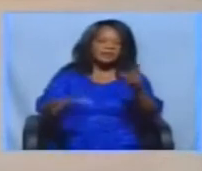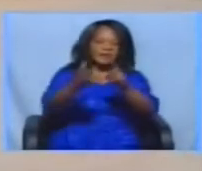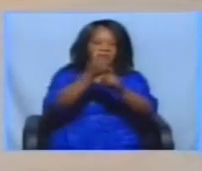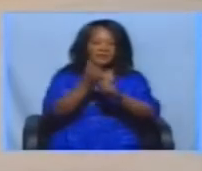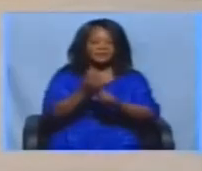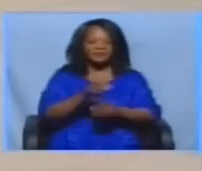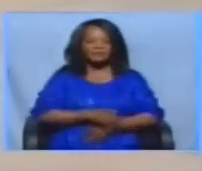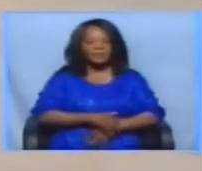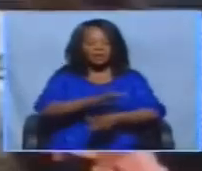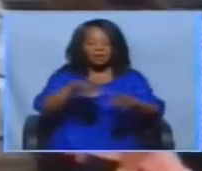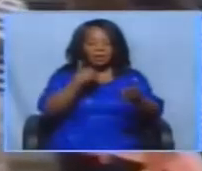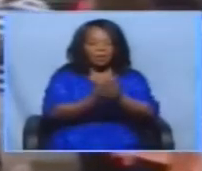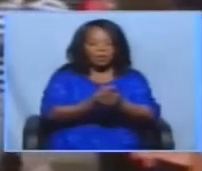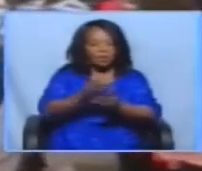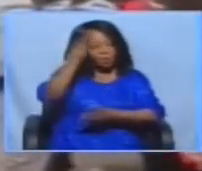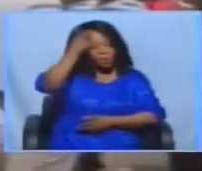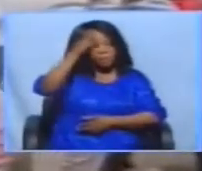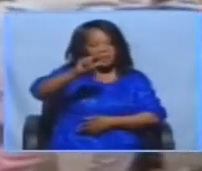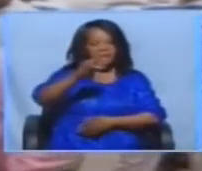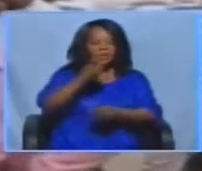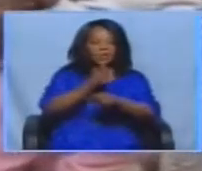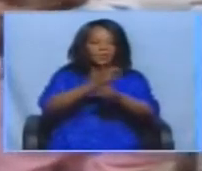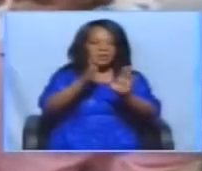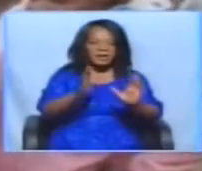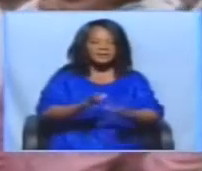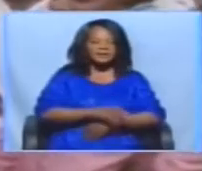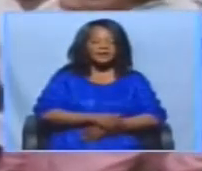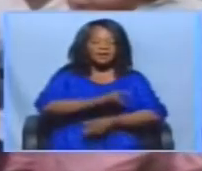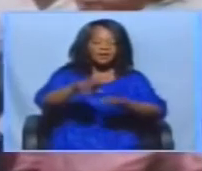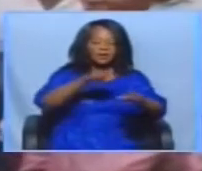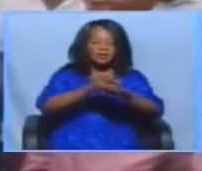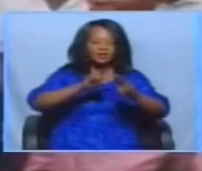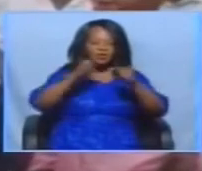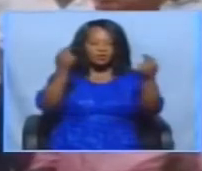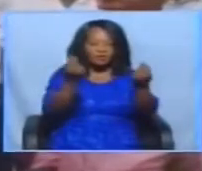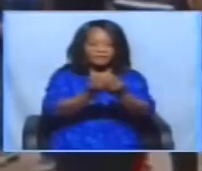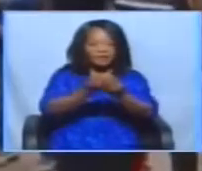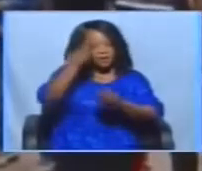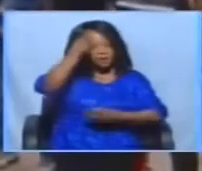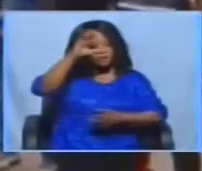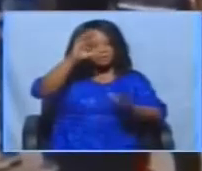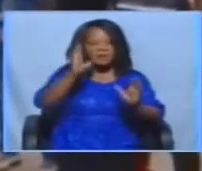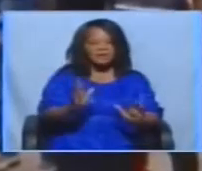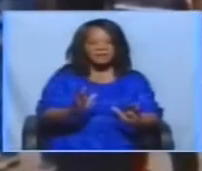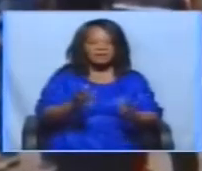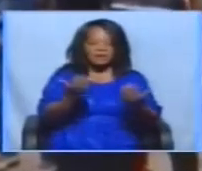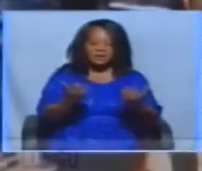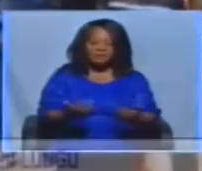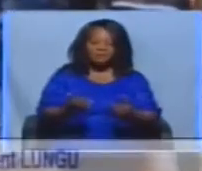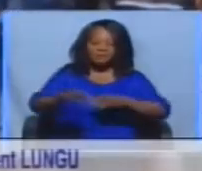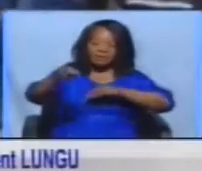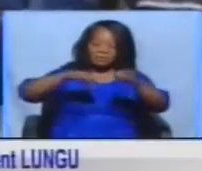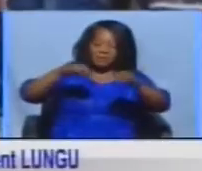Both the Mine Workers Union of Zambia and the National Union of Miners and Allied Workers have dispatched teams to negotiate with